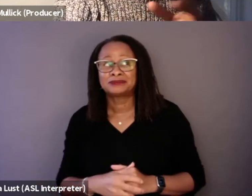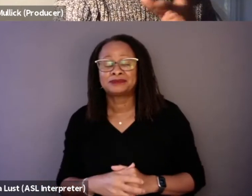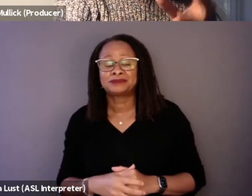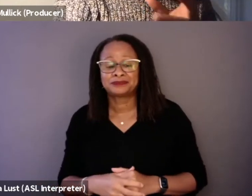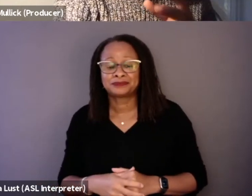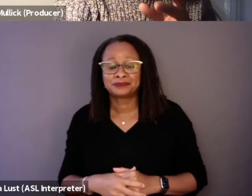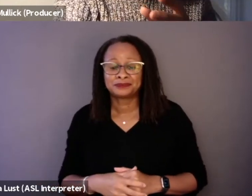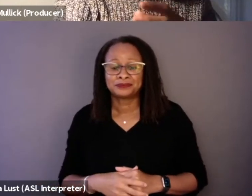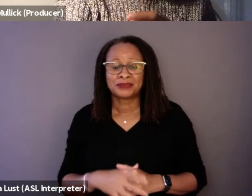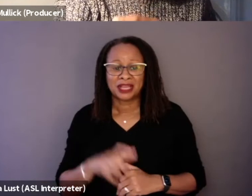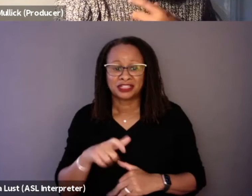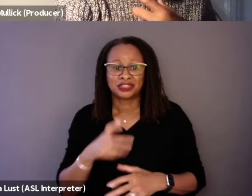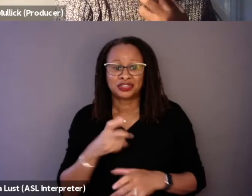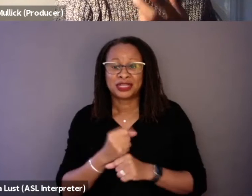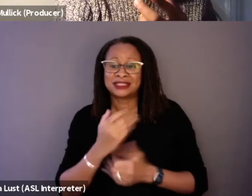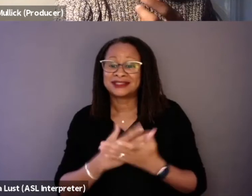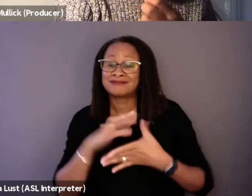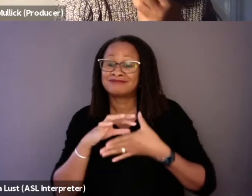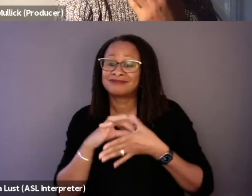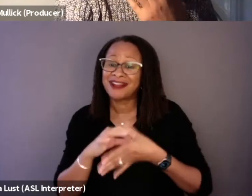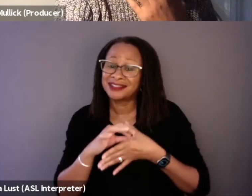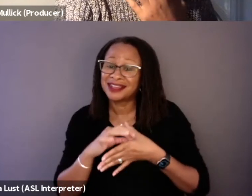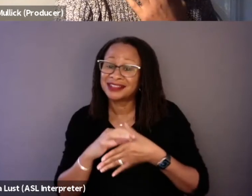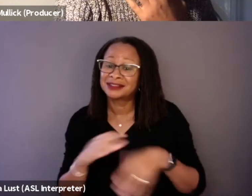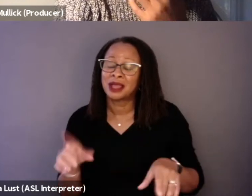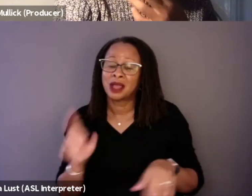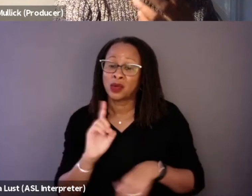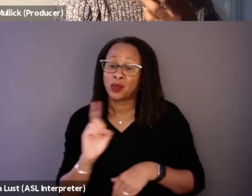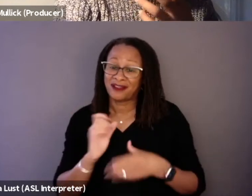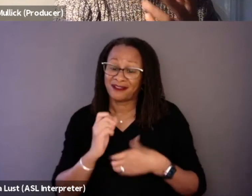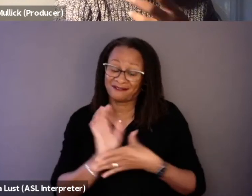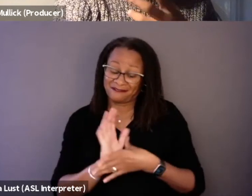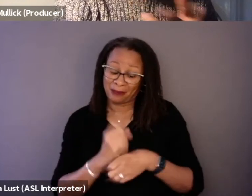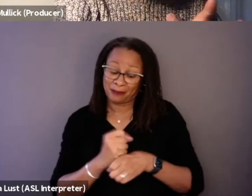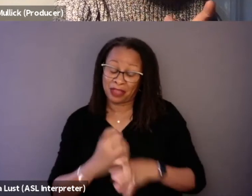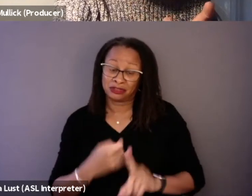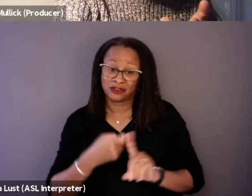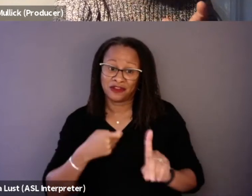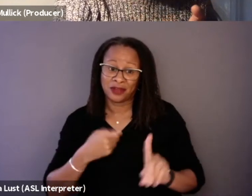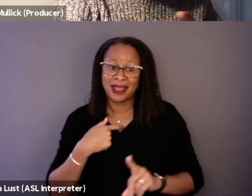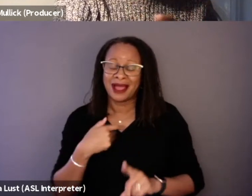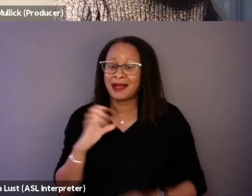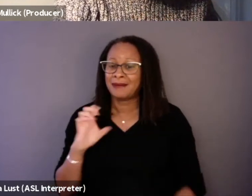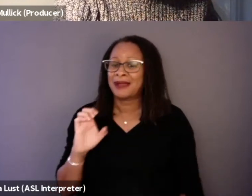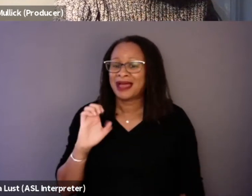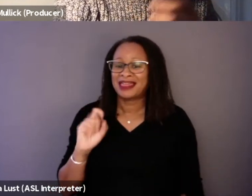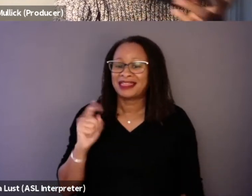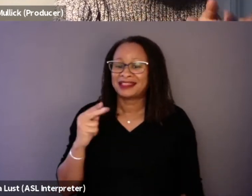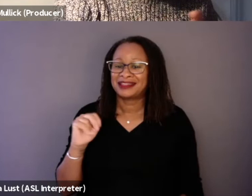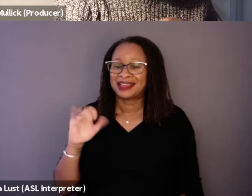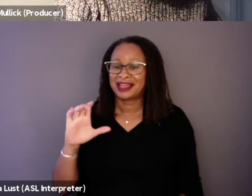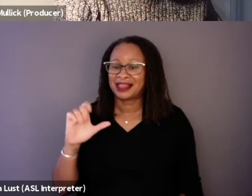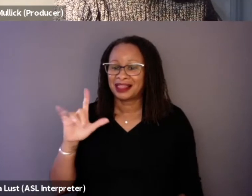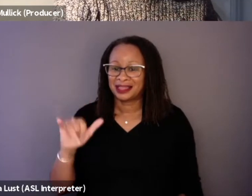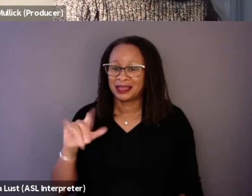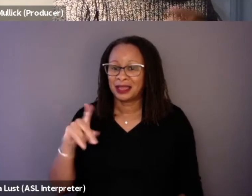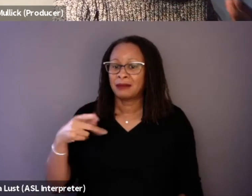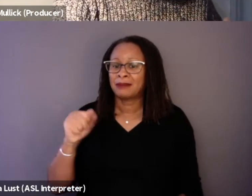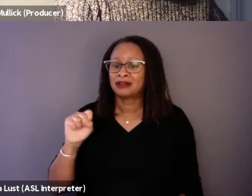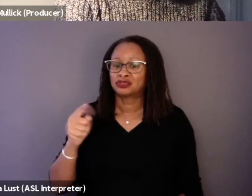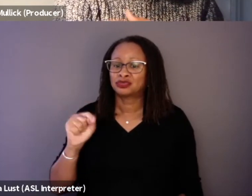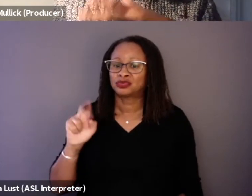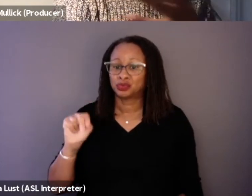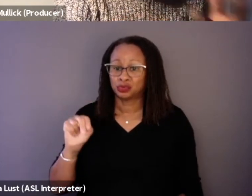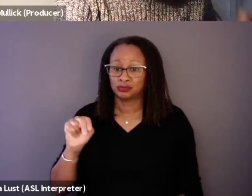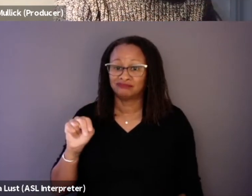you've got to give it some context for where us as filmmakers come from. I'm ethnically Pashtun on both sides. And,